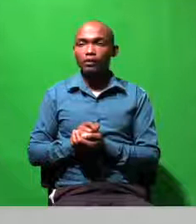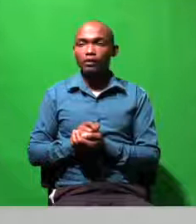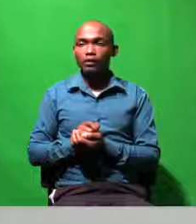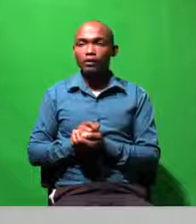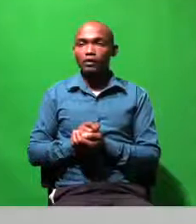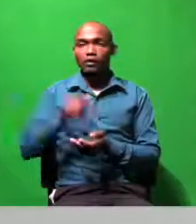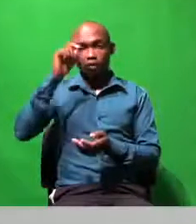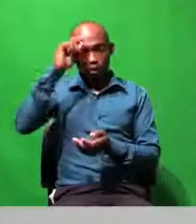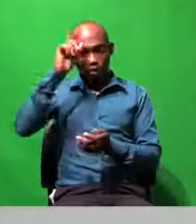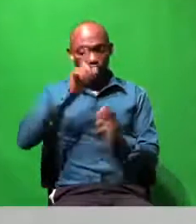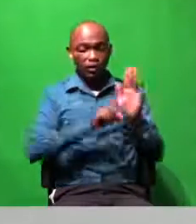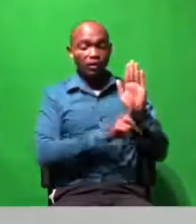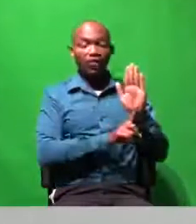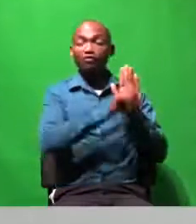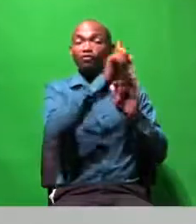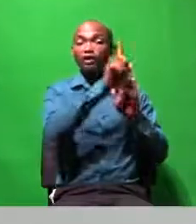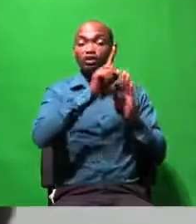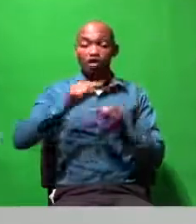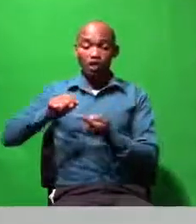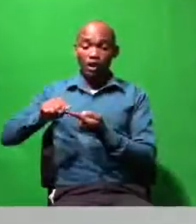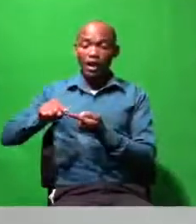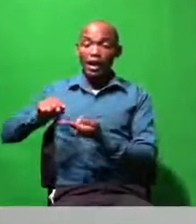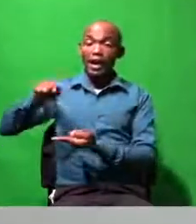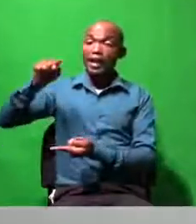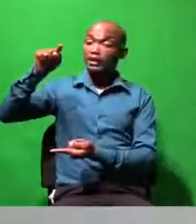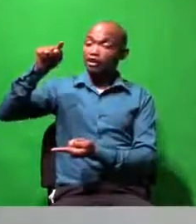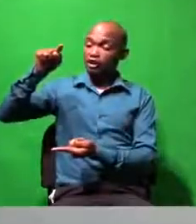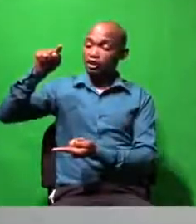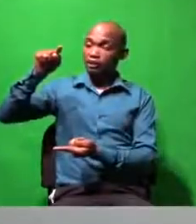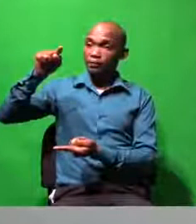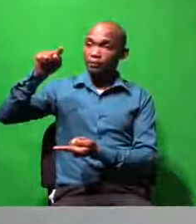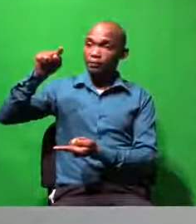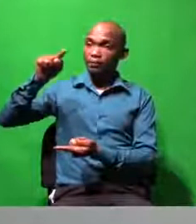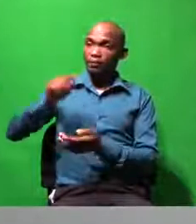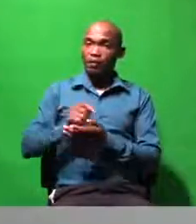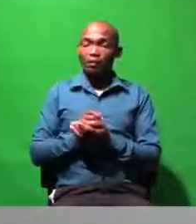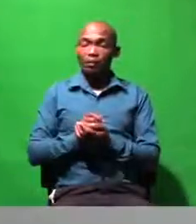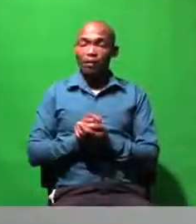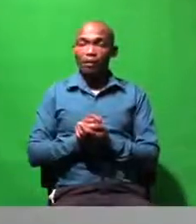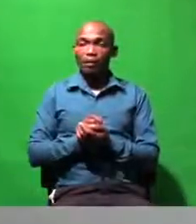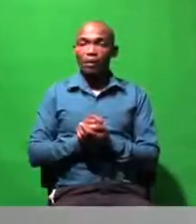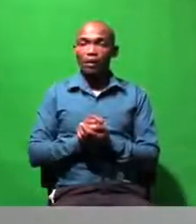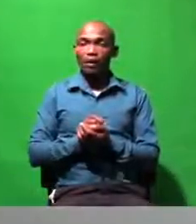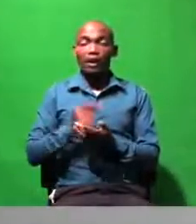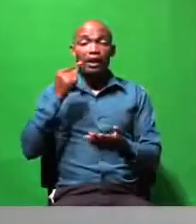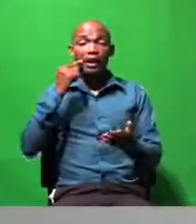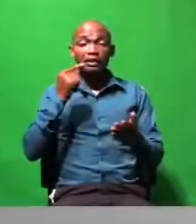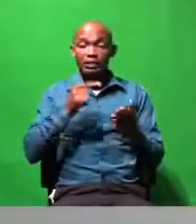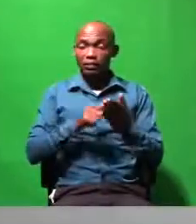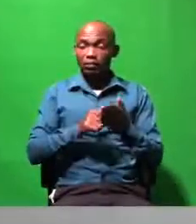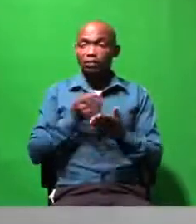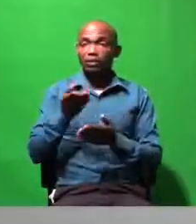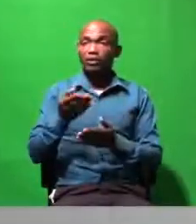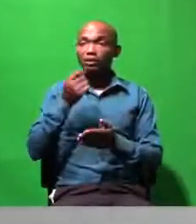distance. We can say vertical distance, or we can say is height of any vertical object. Example, my student,